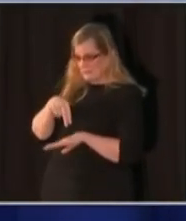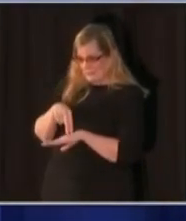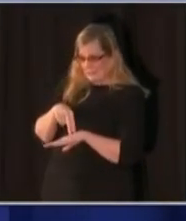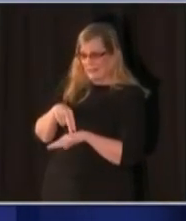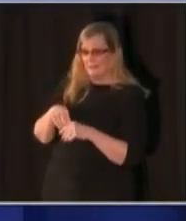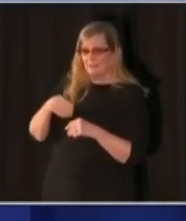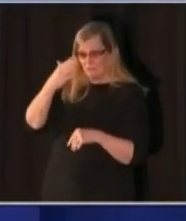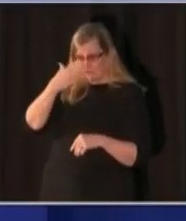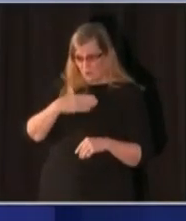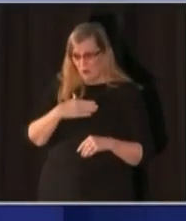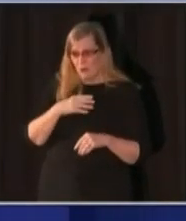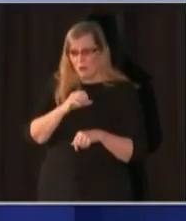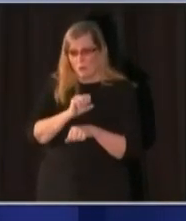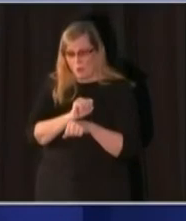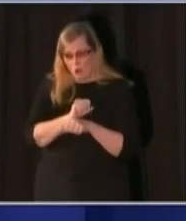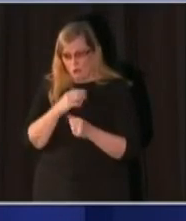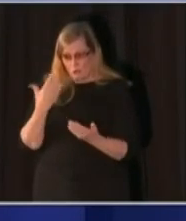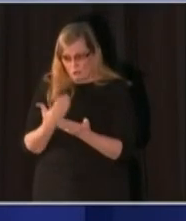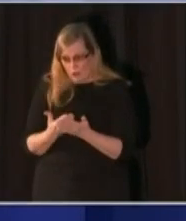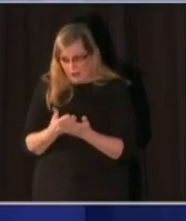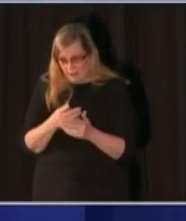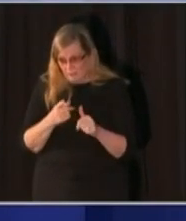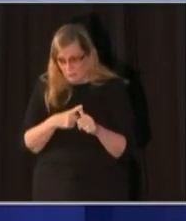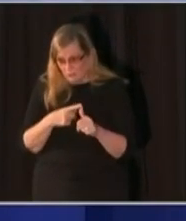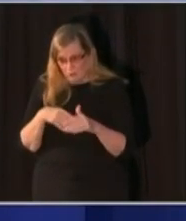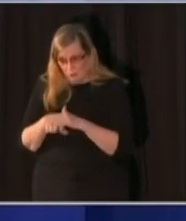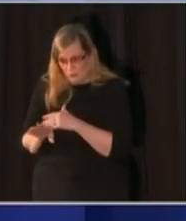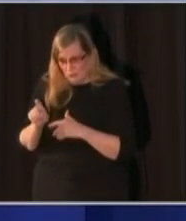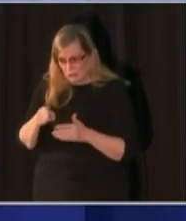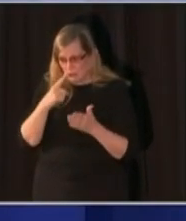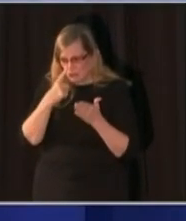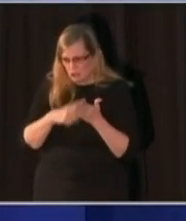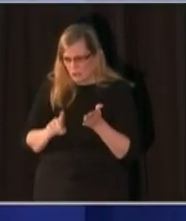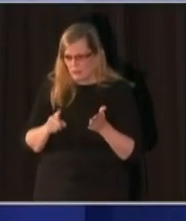are arriving and checking their temperatures with it,